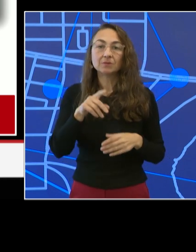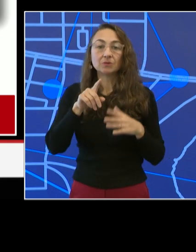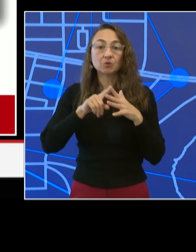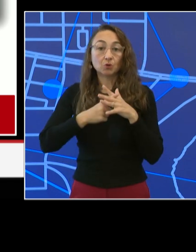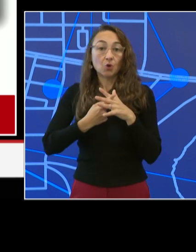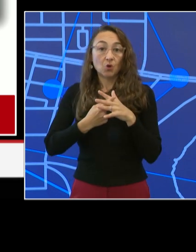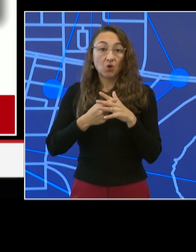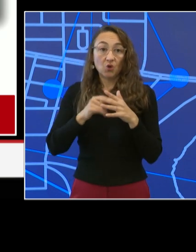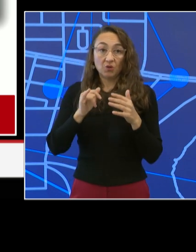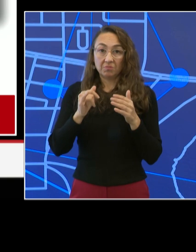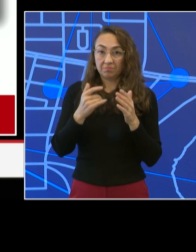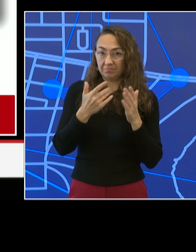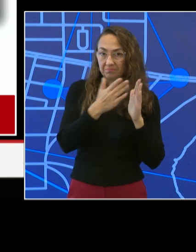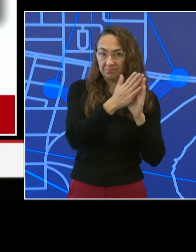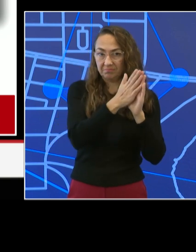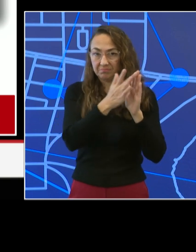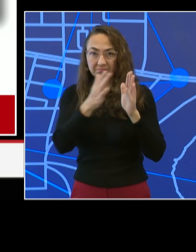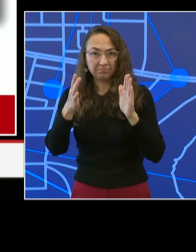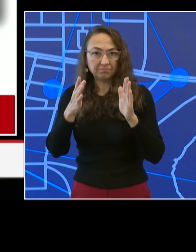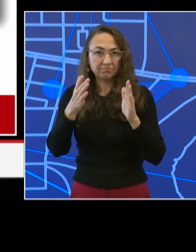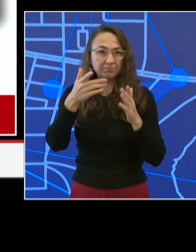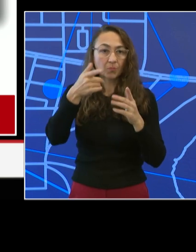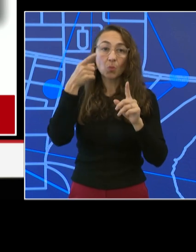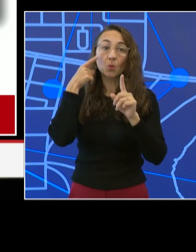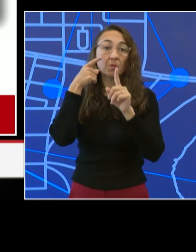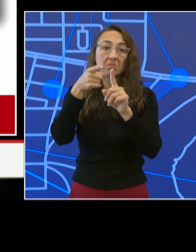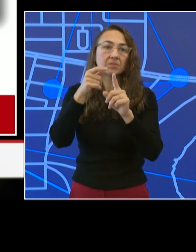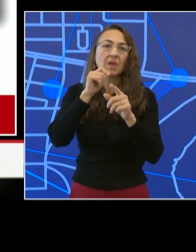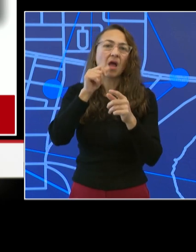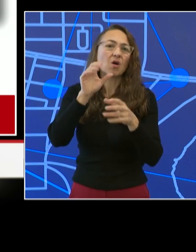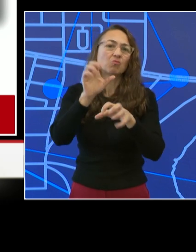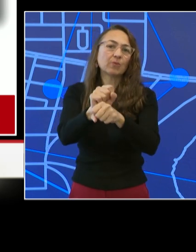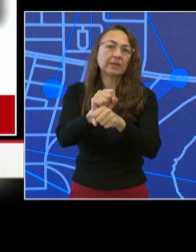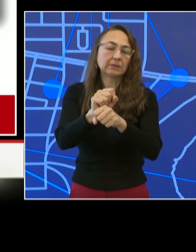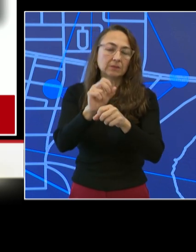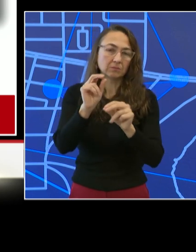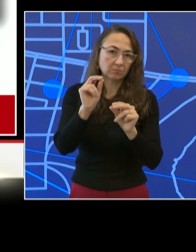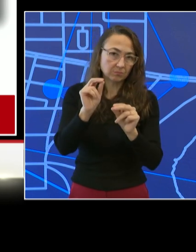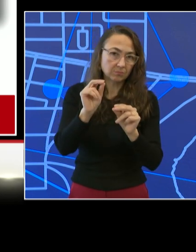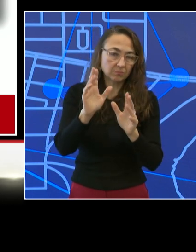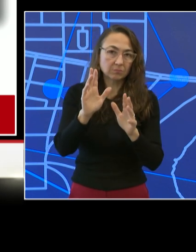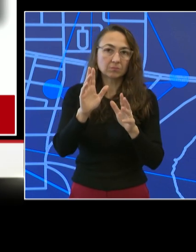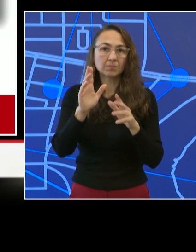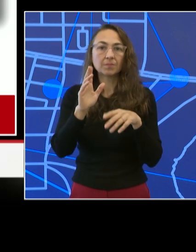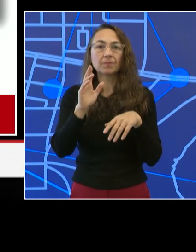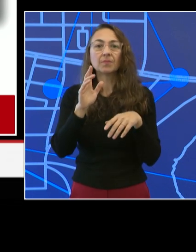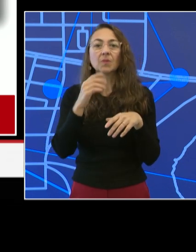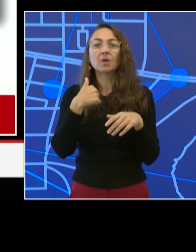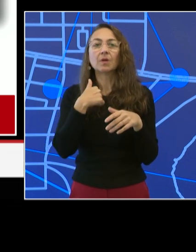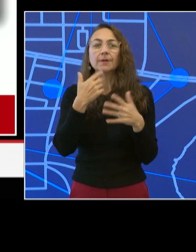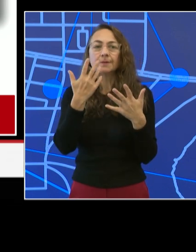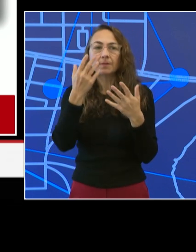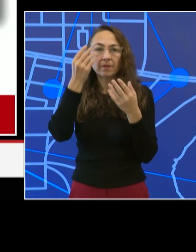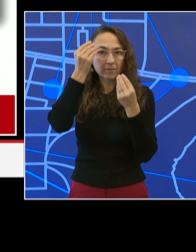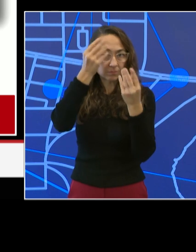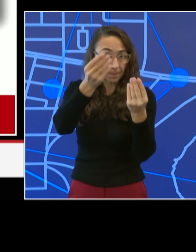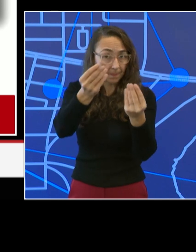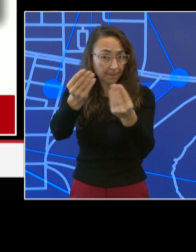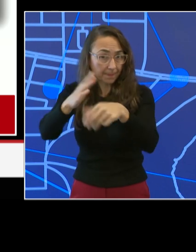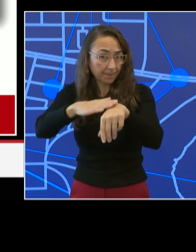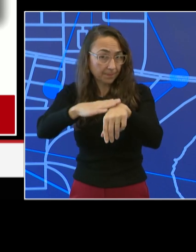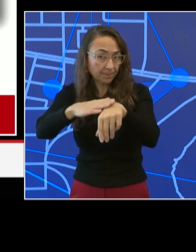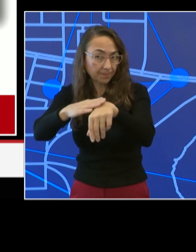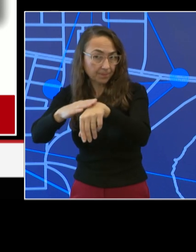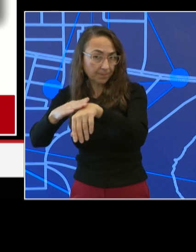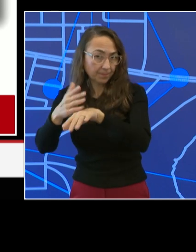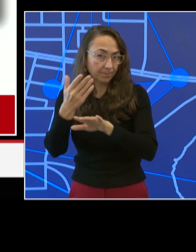to make the arrest or apprehend or take custody, if you will, of these type of mopeds. However, we found that it was an